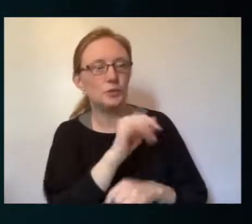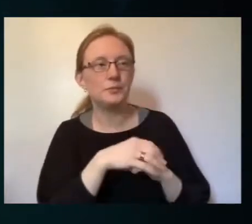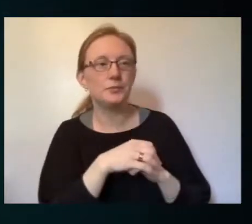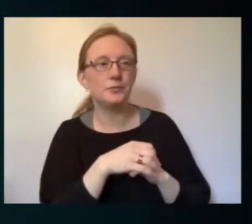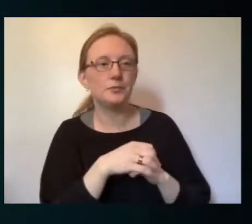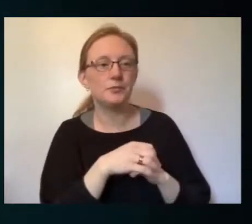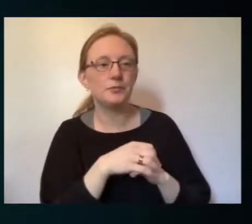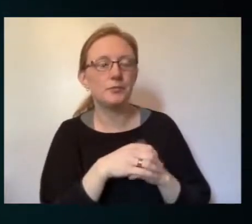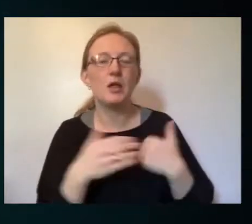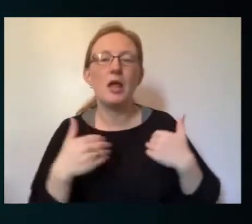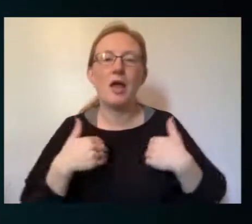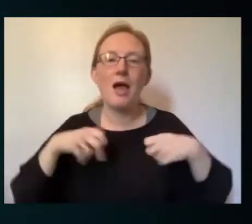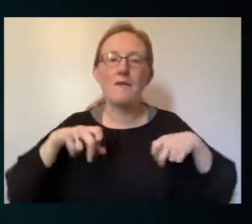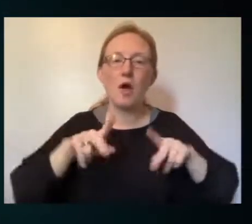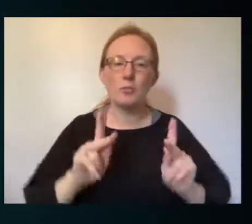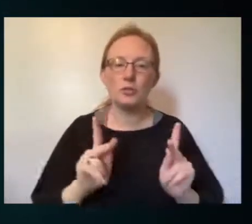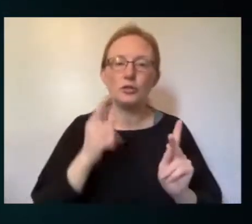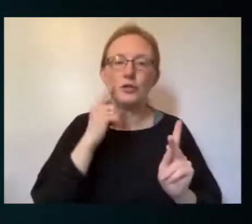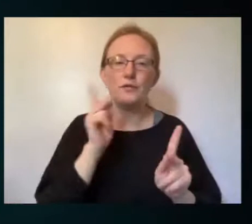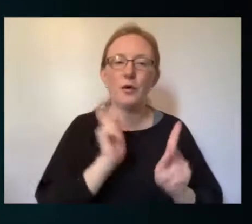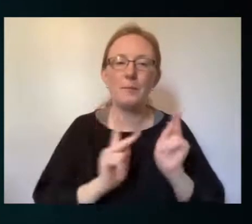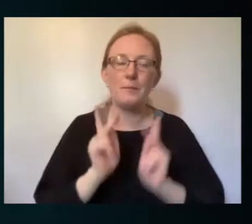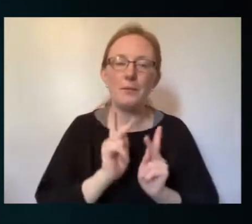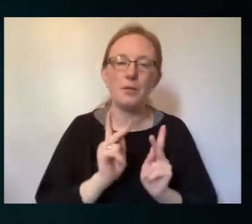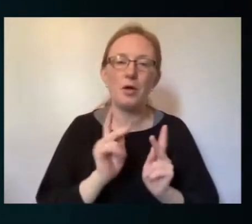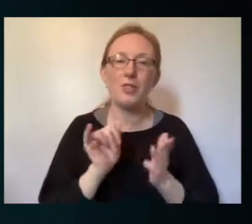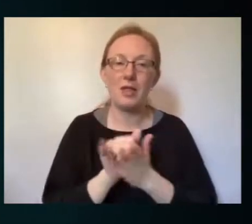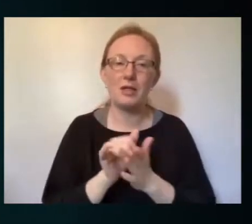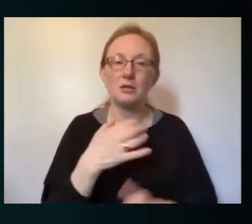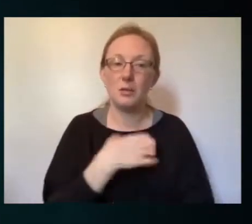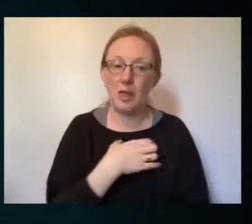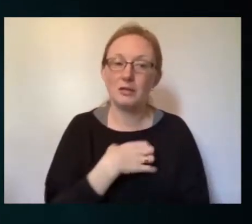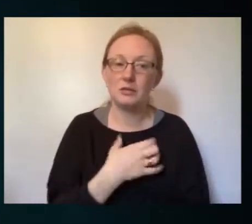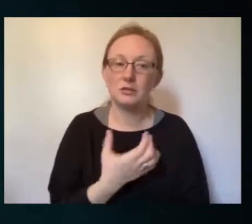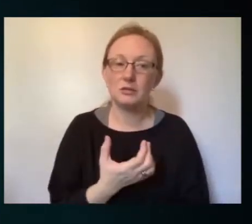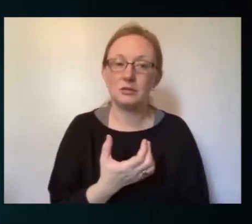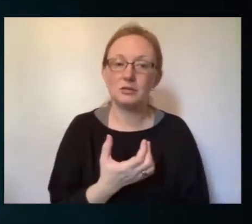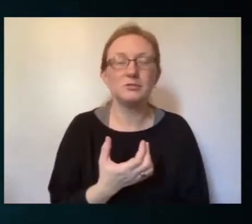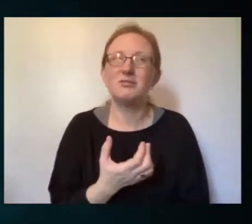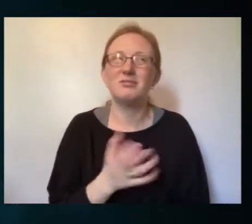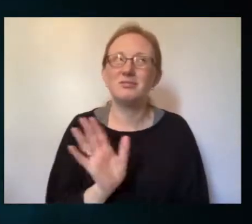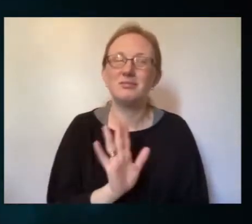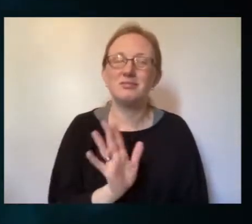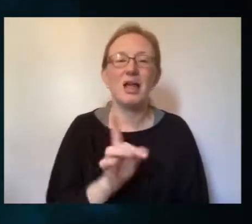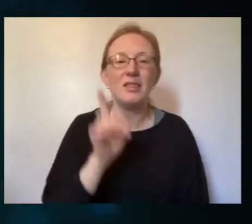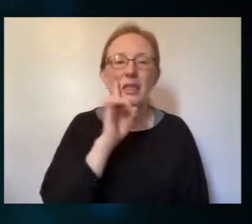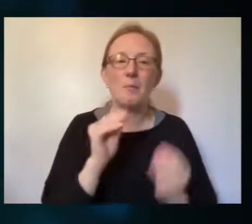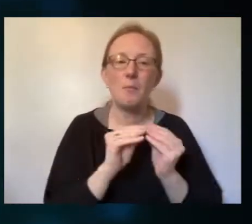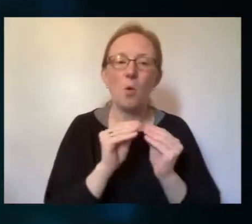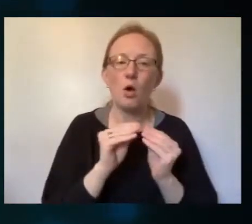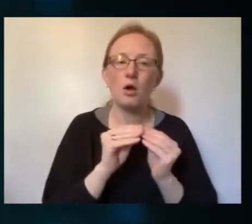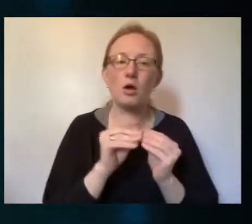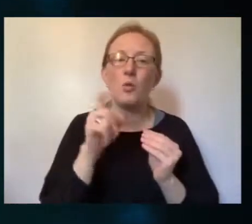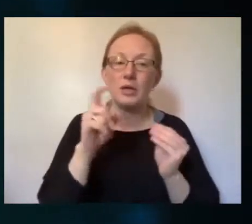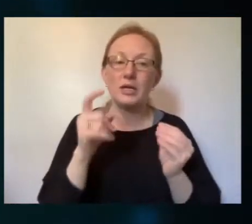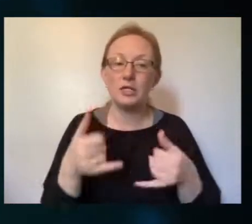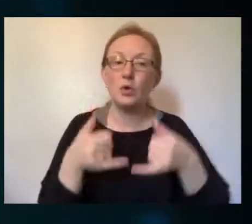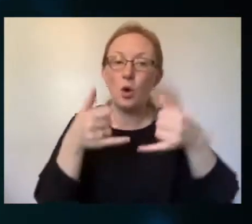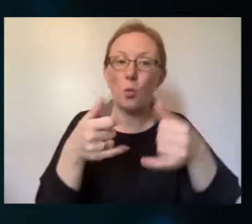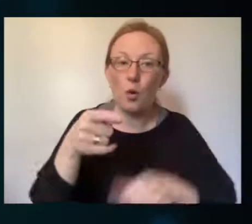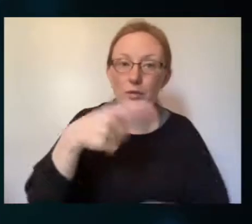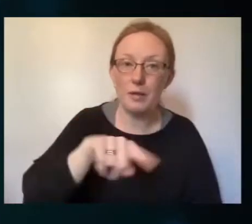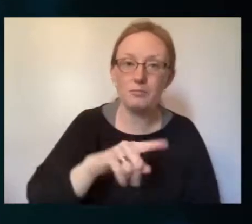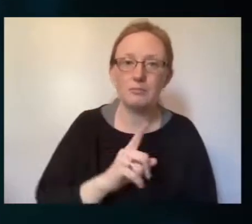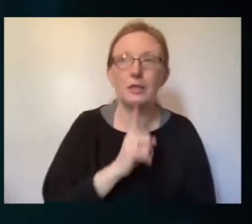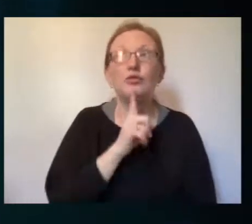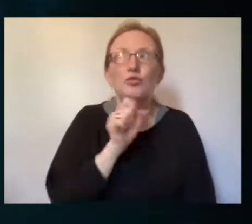space for the killjoys and complainers. I think more than that, I think we have to reward them. Actually reward